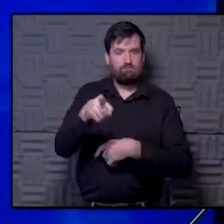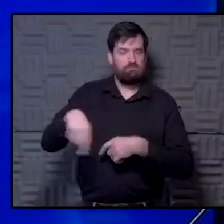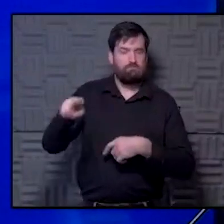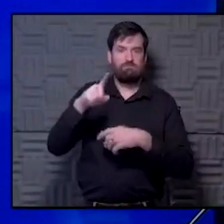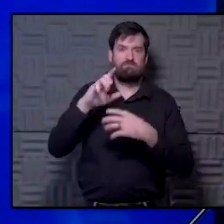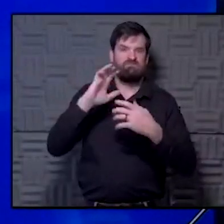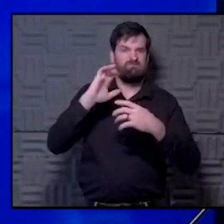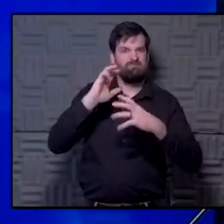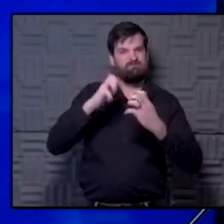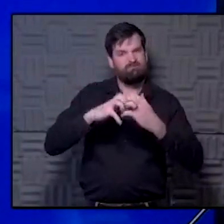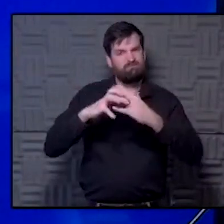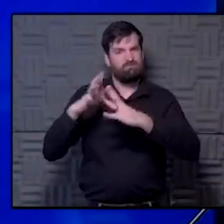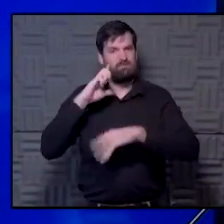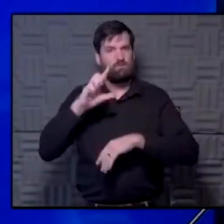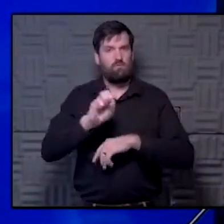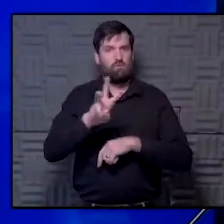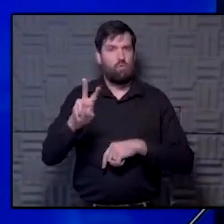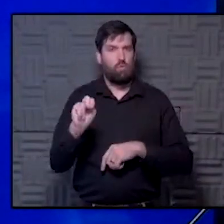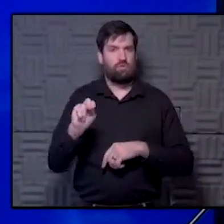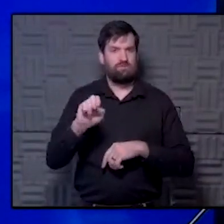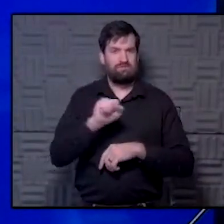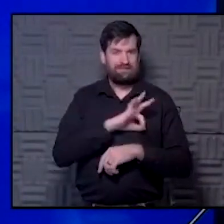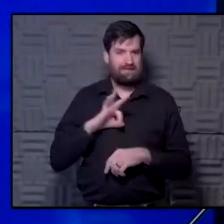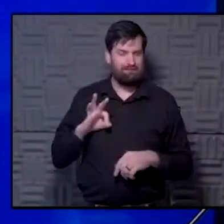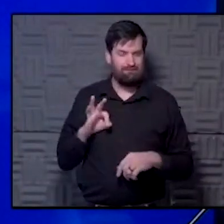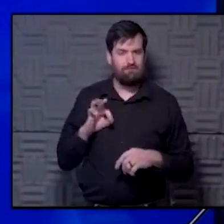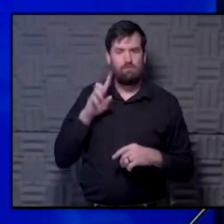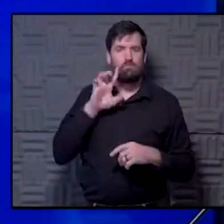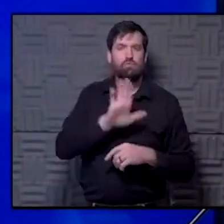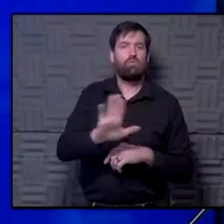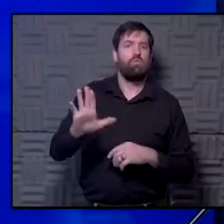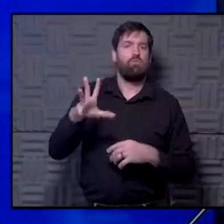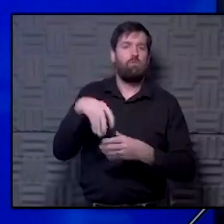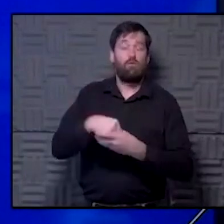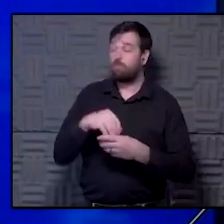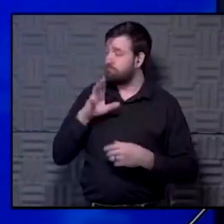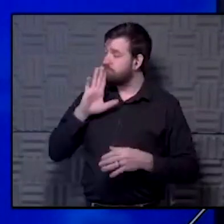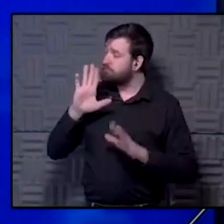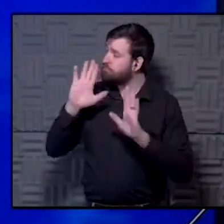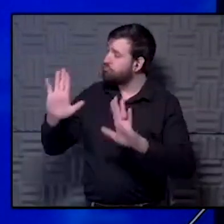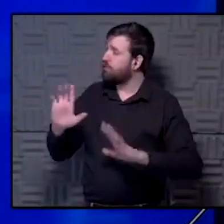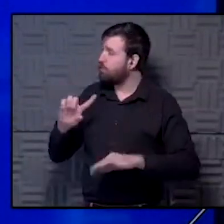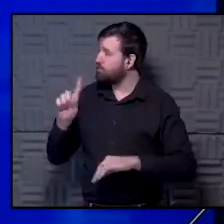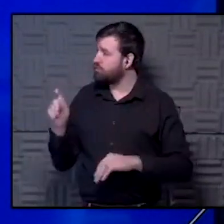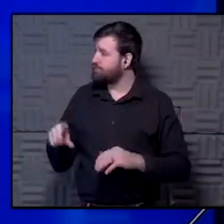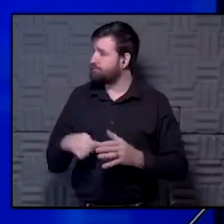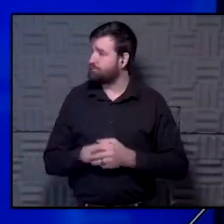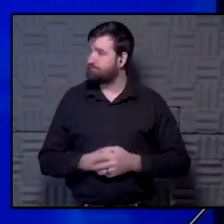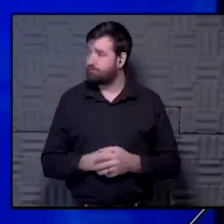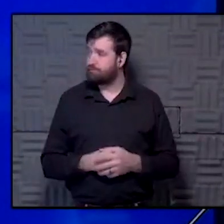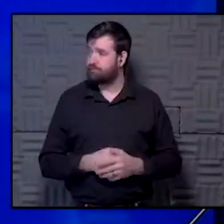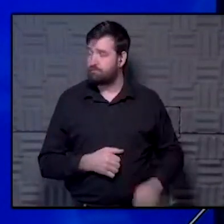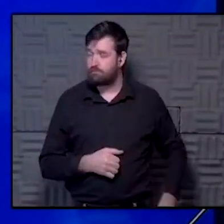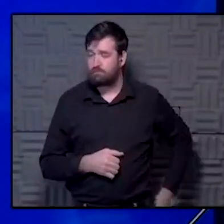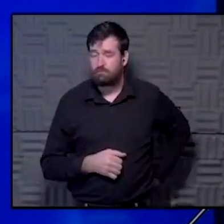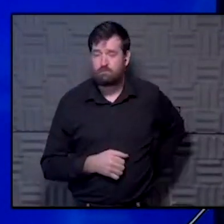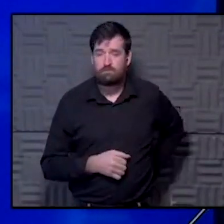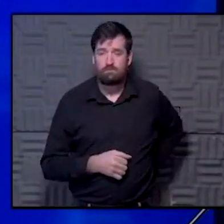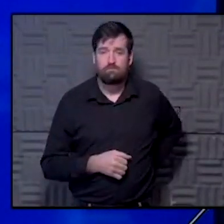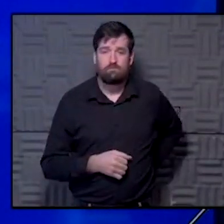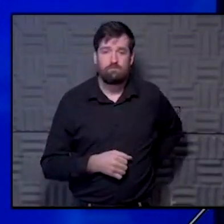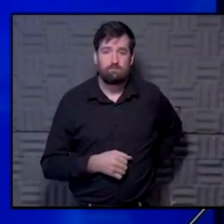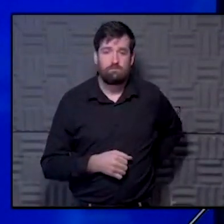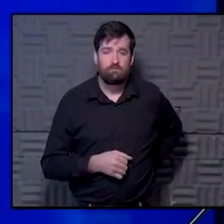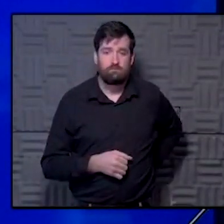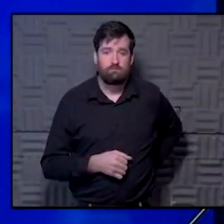clinics for your own staffers. I'm just curious your involvement. Yeah, great question. So our involvement, at least